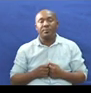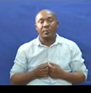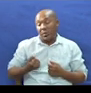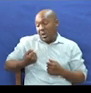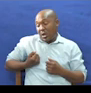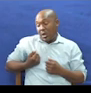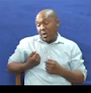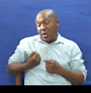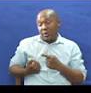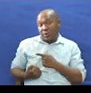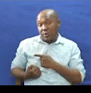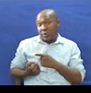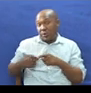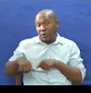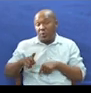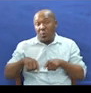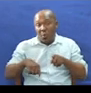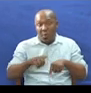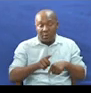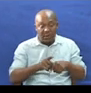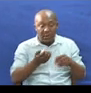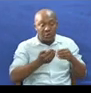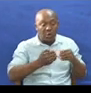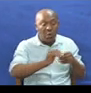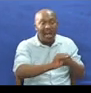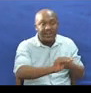She walked towards the shop.